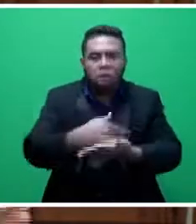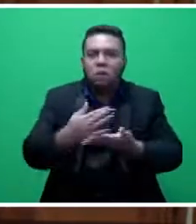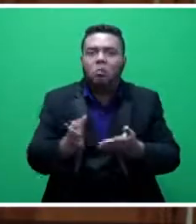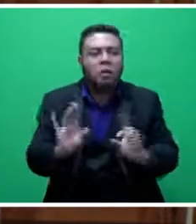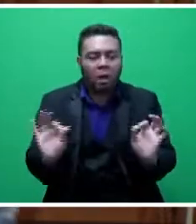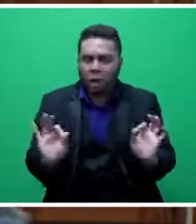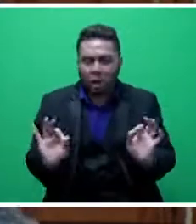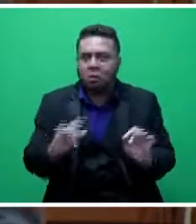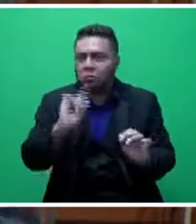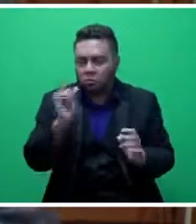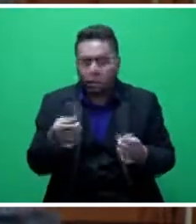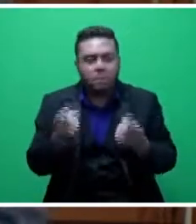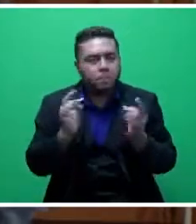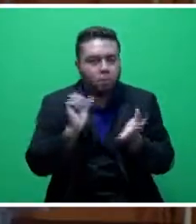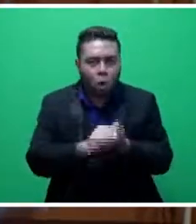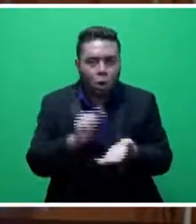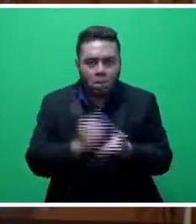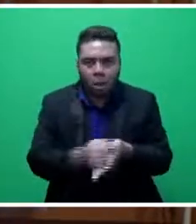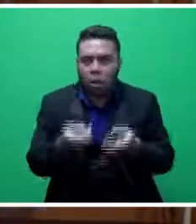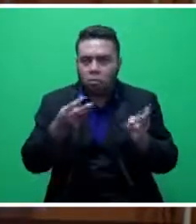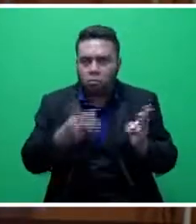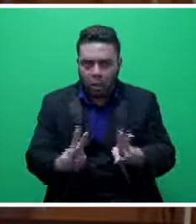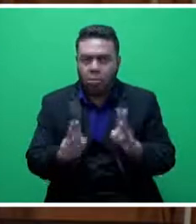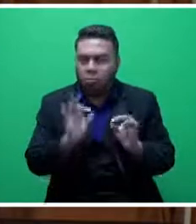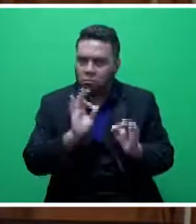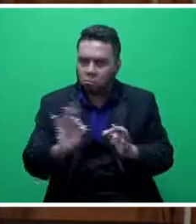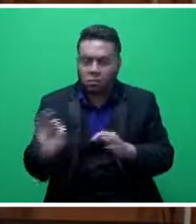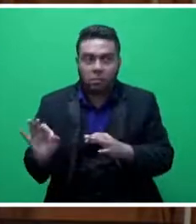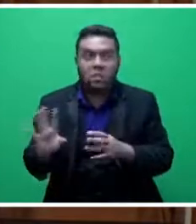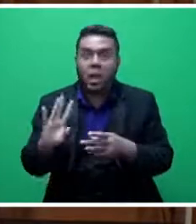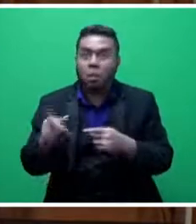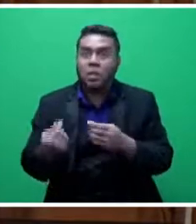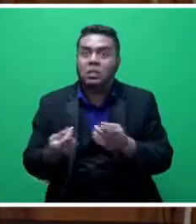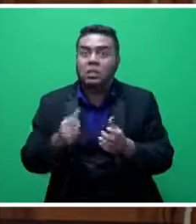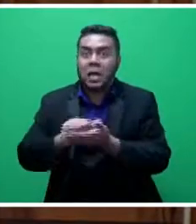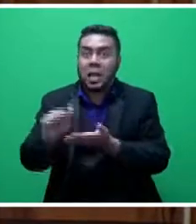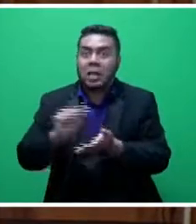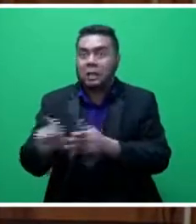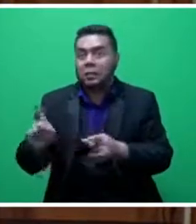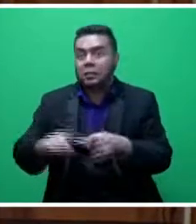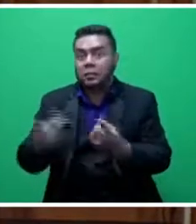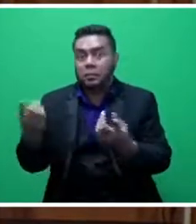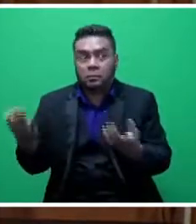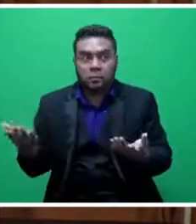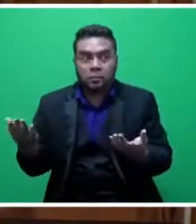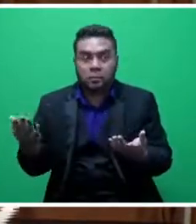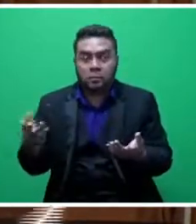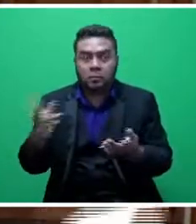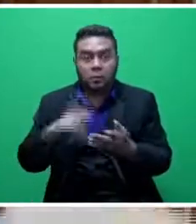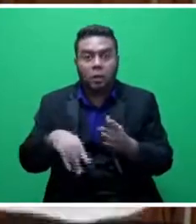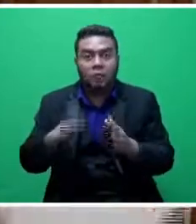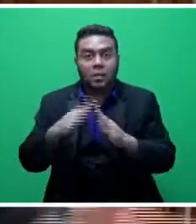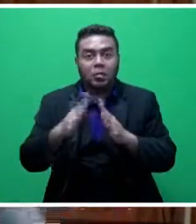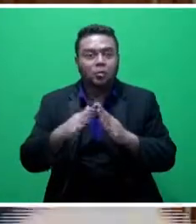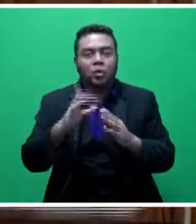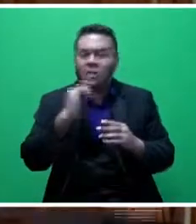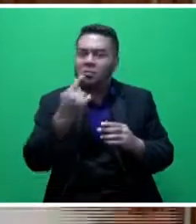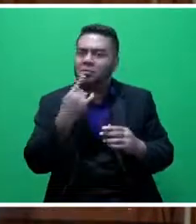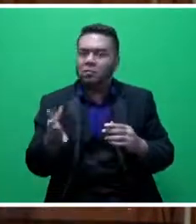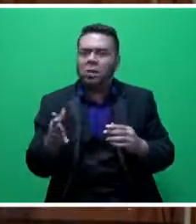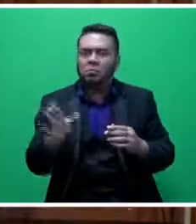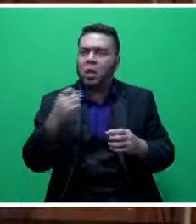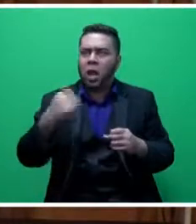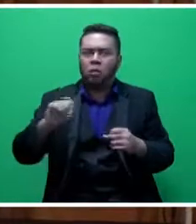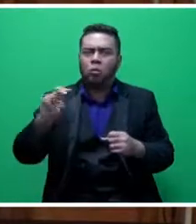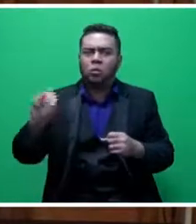have intervention. Or, for example, somebody selling in different parts of the town, They simply just, can't go and say, well, now I no